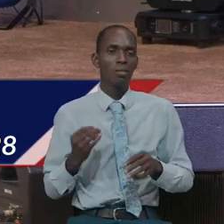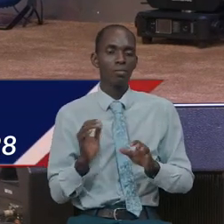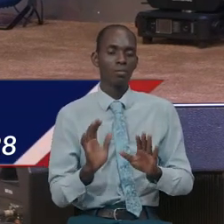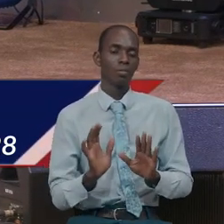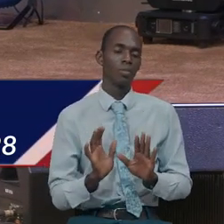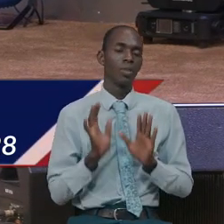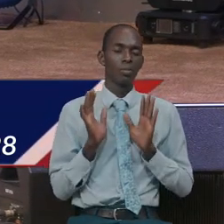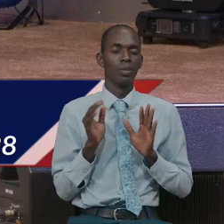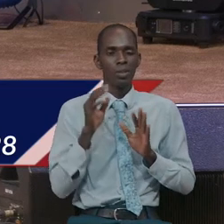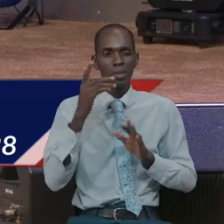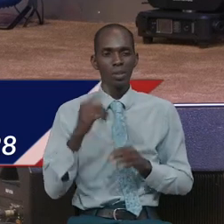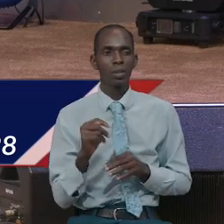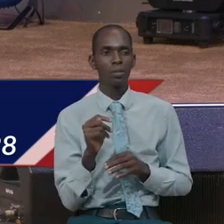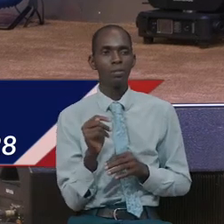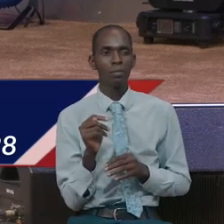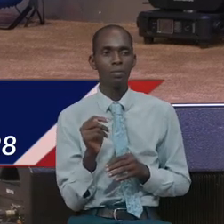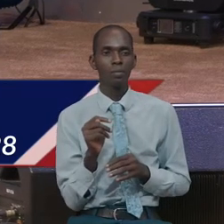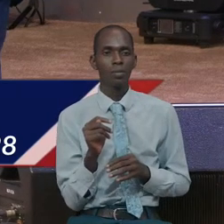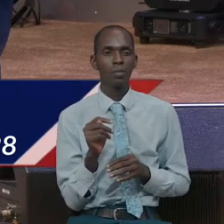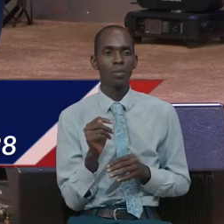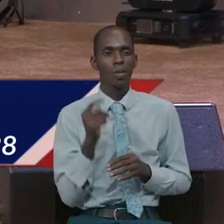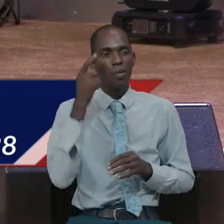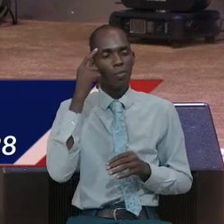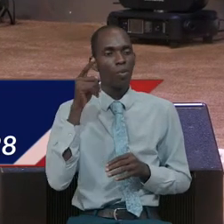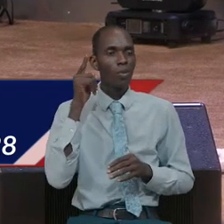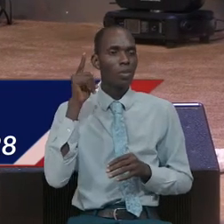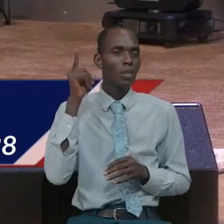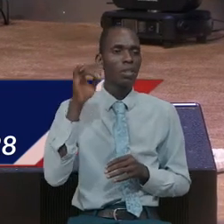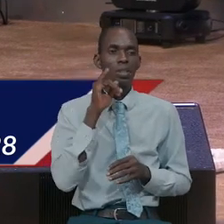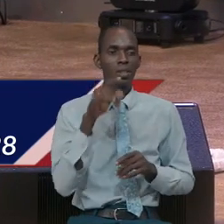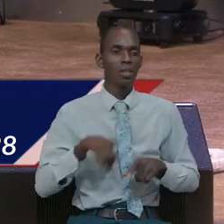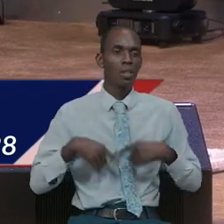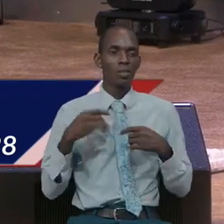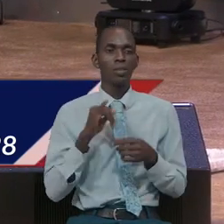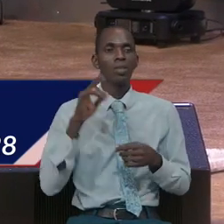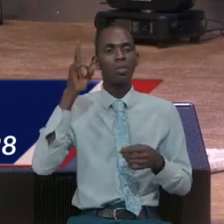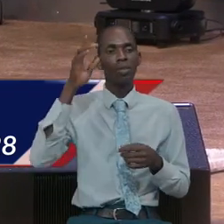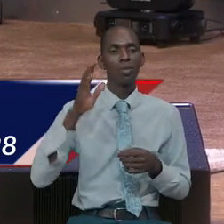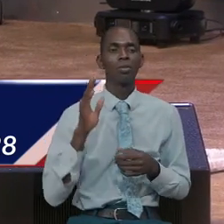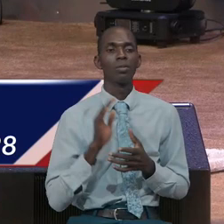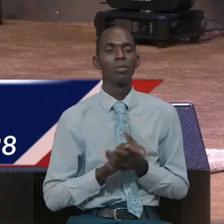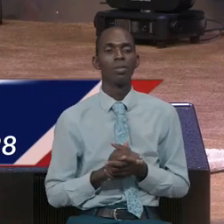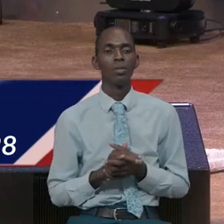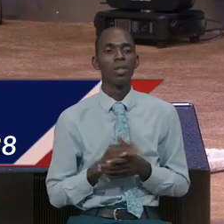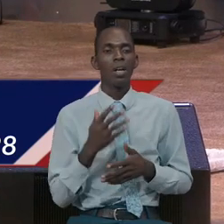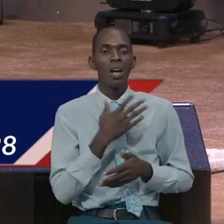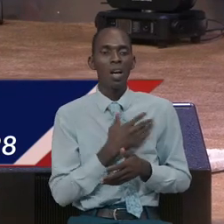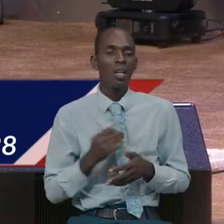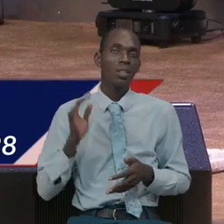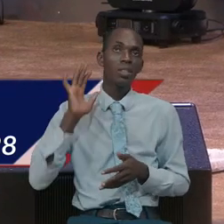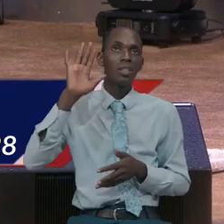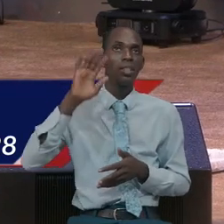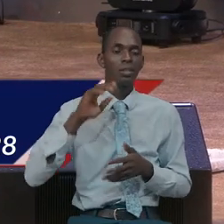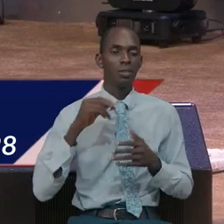the God of Daniel, for he is the living God. You see that? And he's